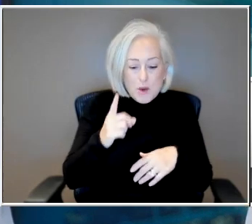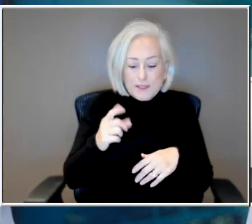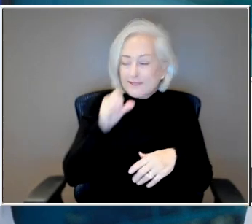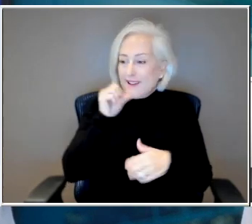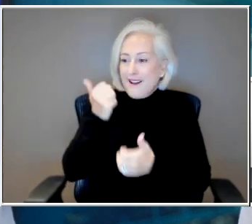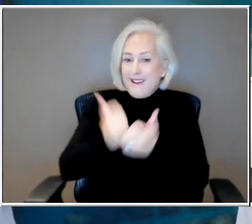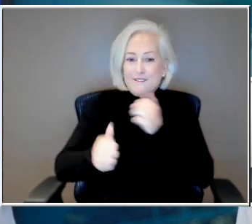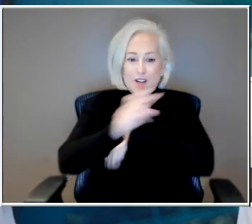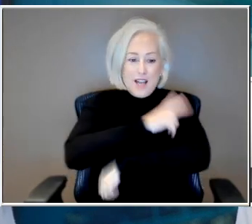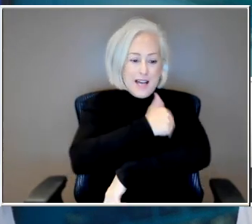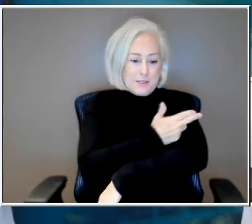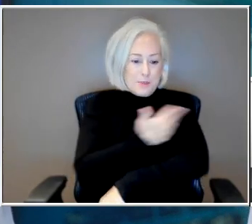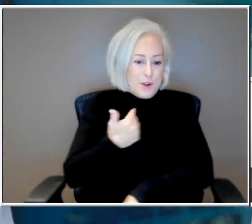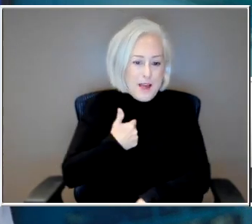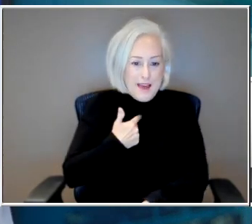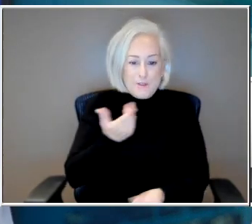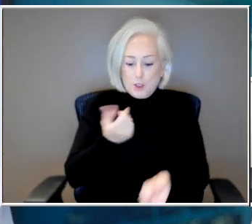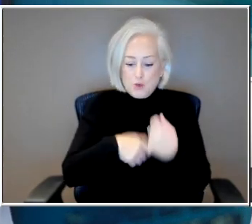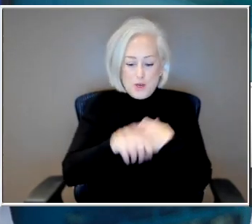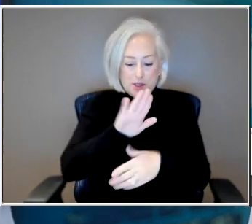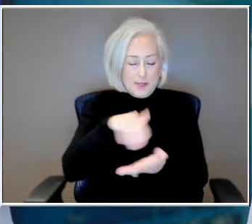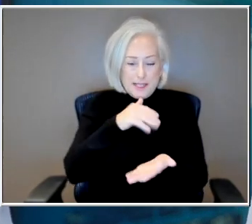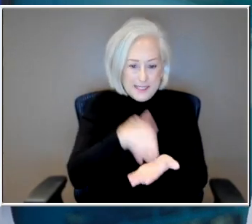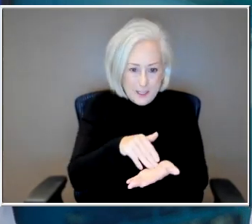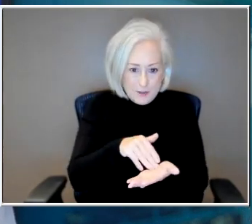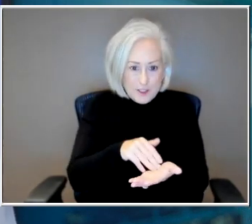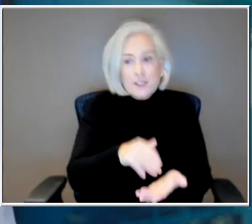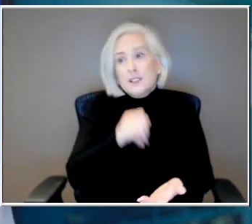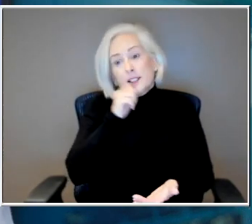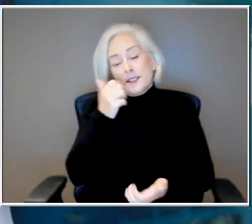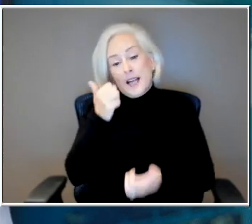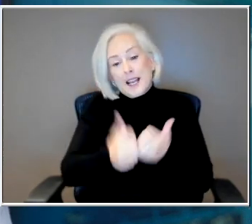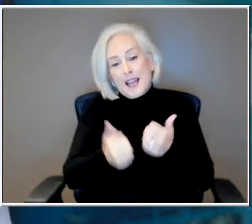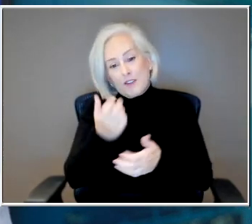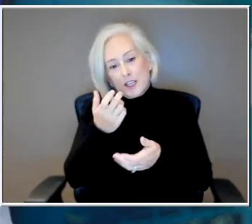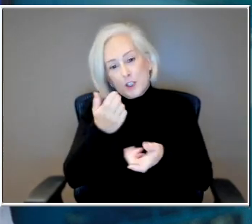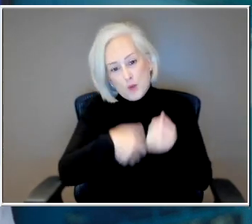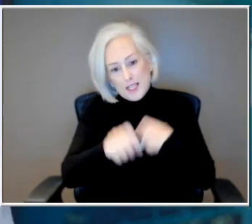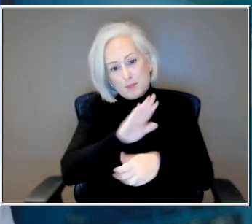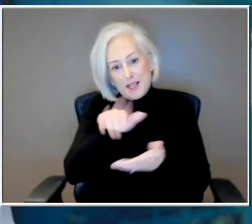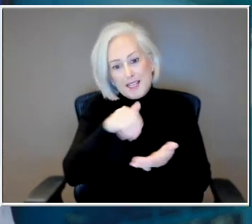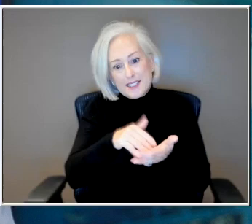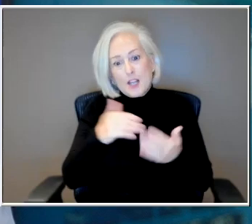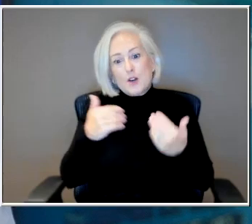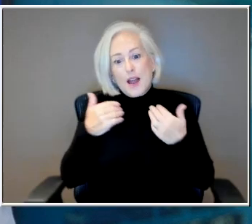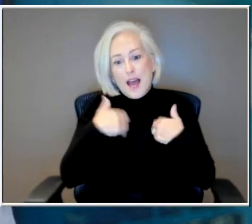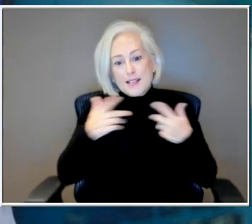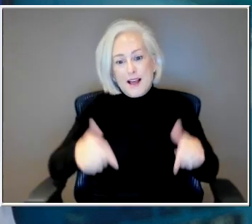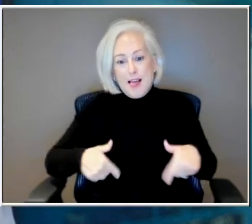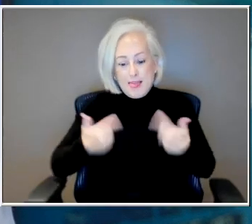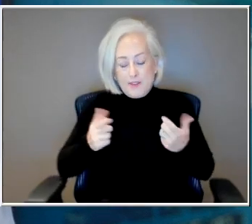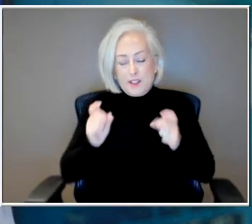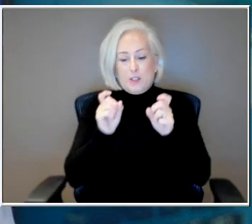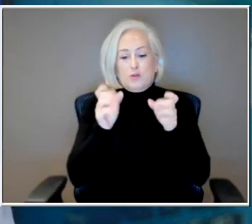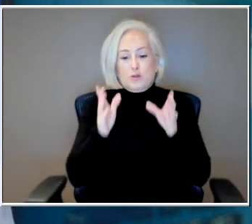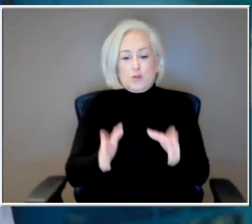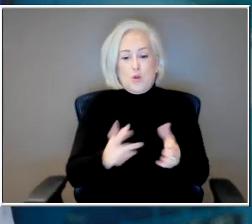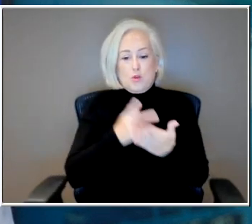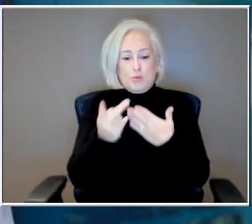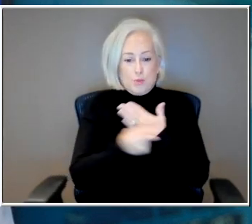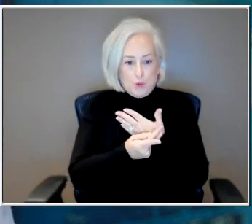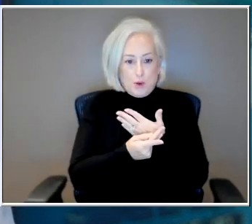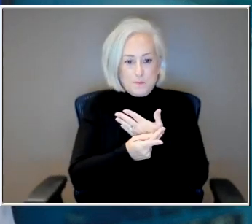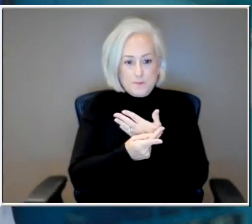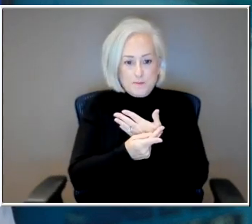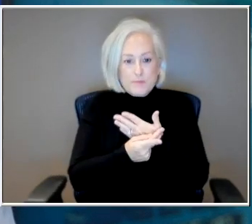go to a transplant center, and not every transplant center has a living donation program. So it's about overcoming those fears. It's about